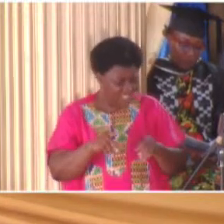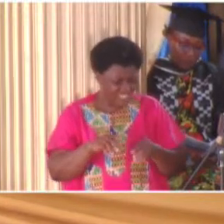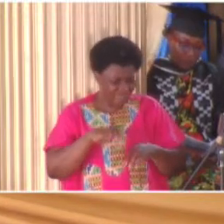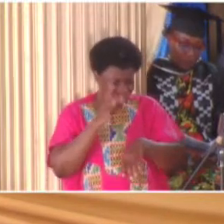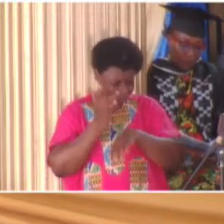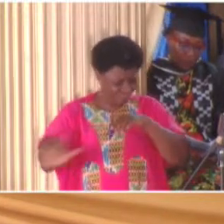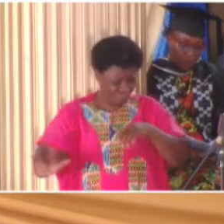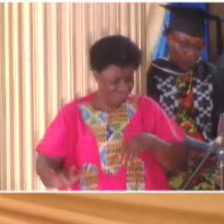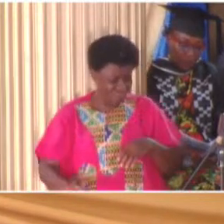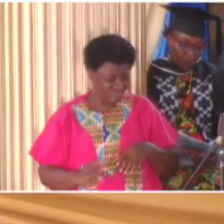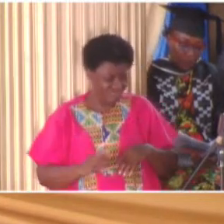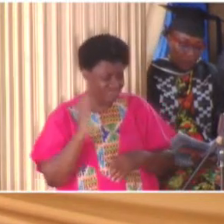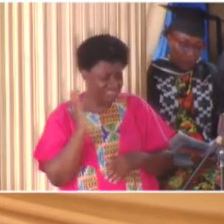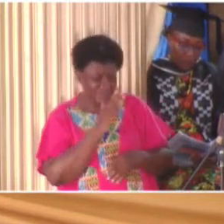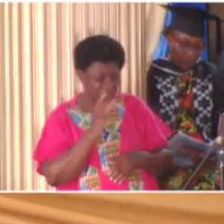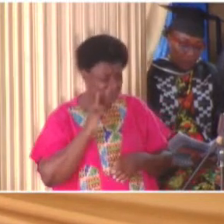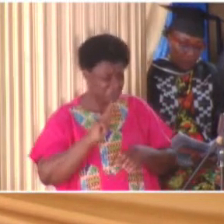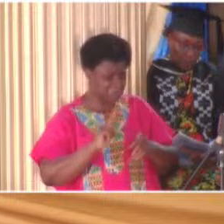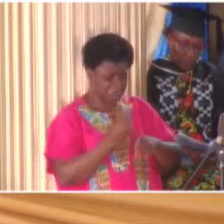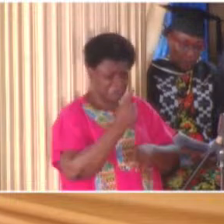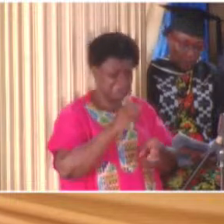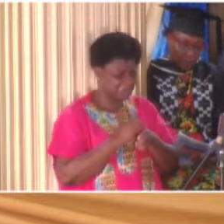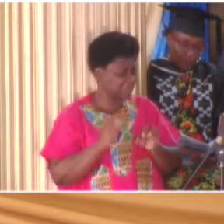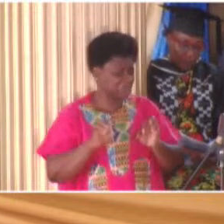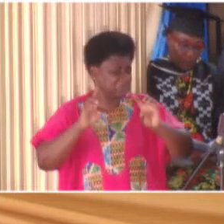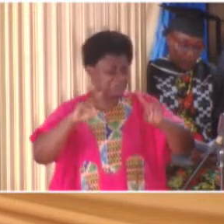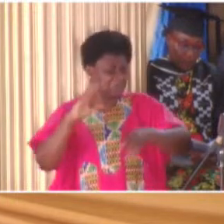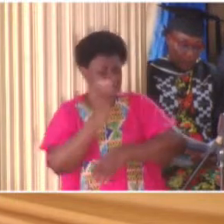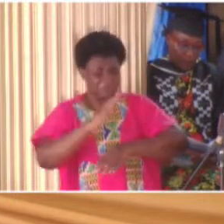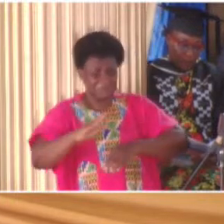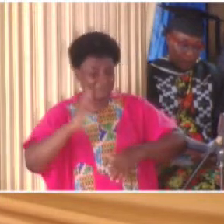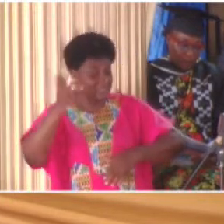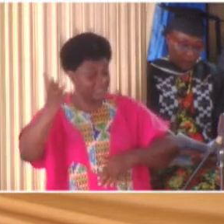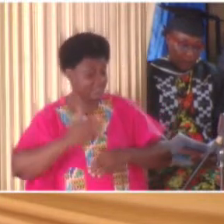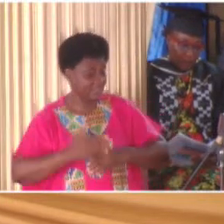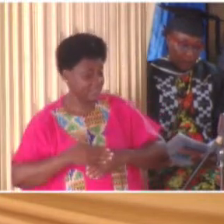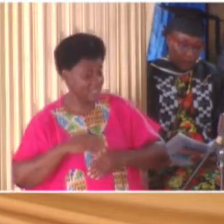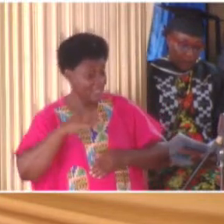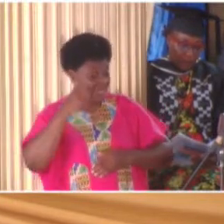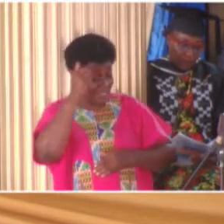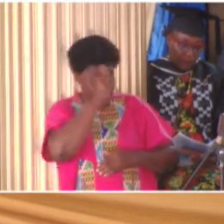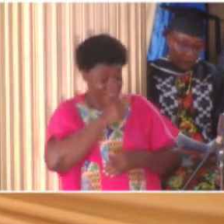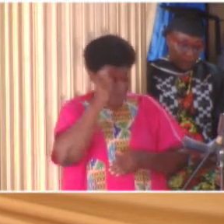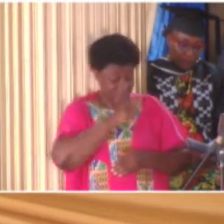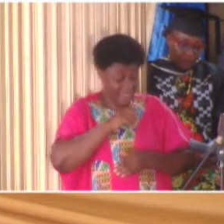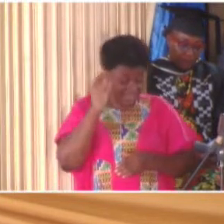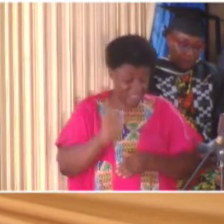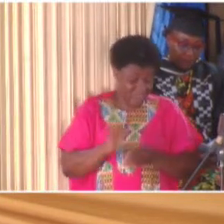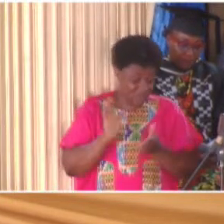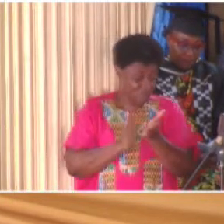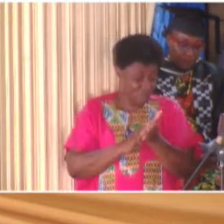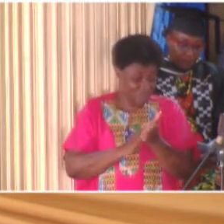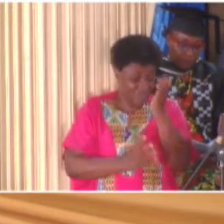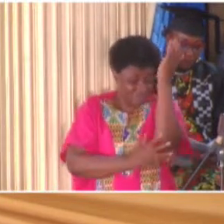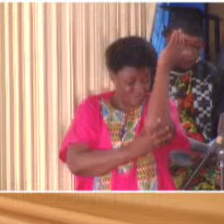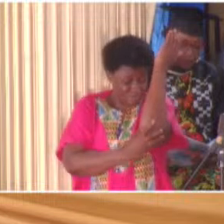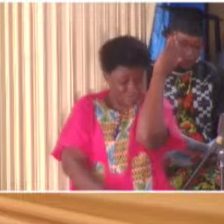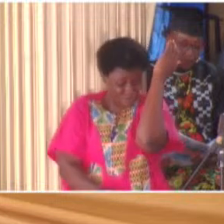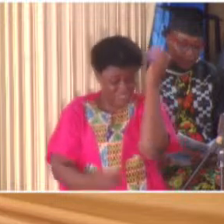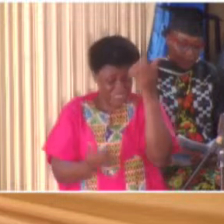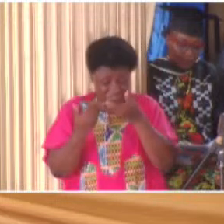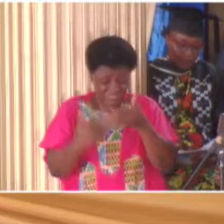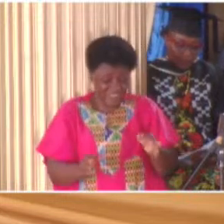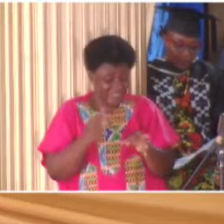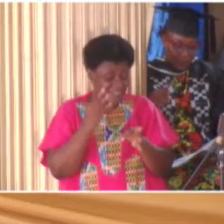and labor took priority over education. At African Child School, poverty and loss of